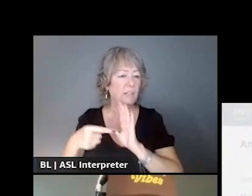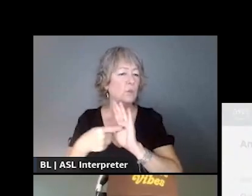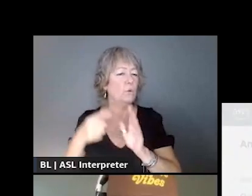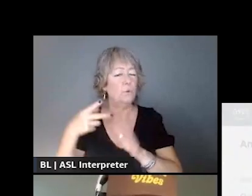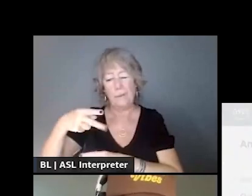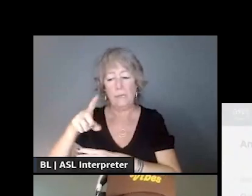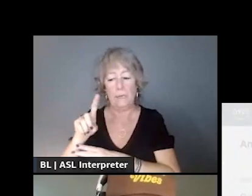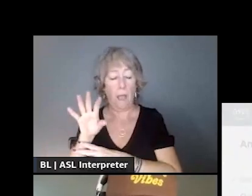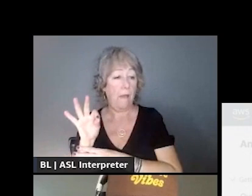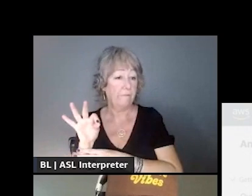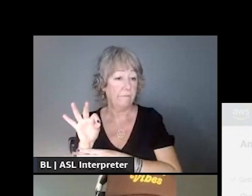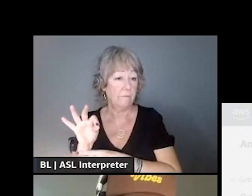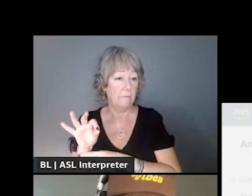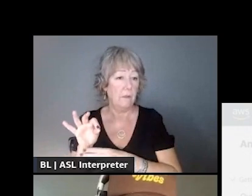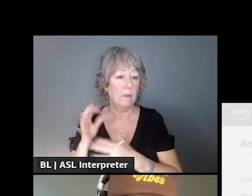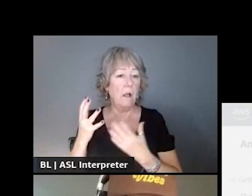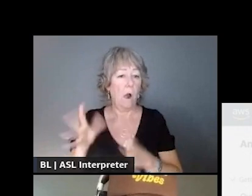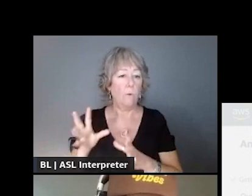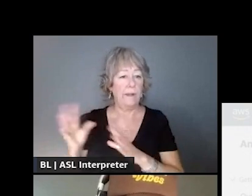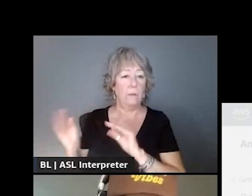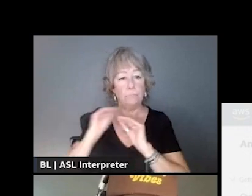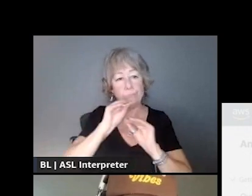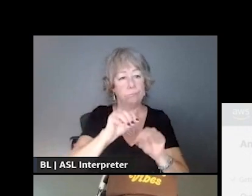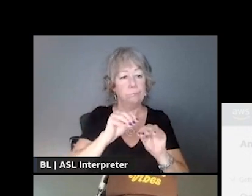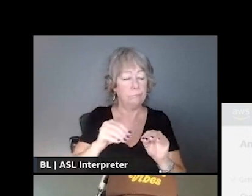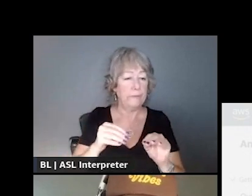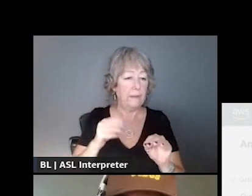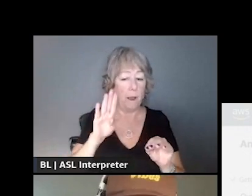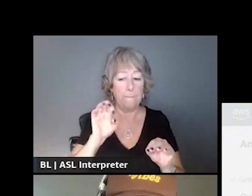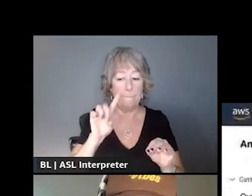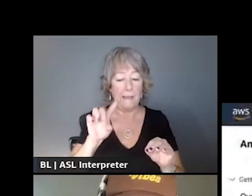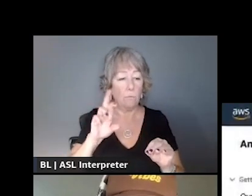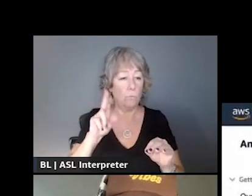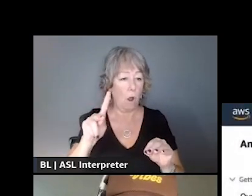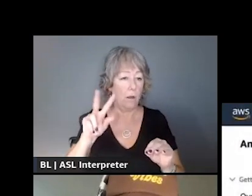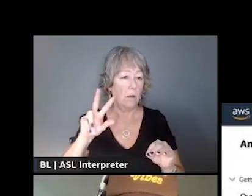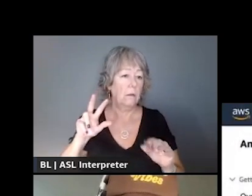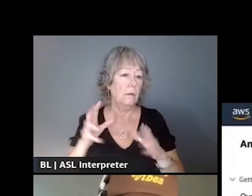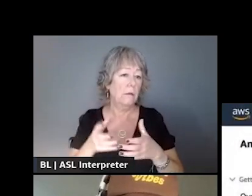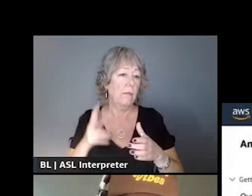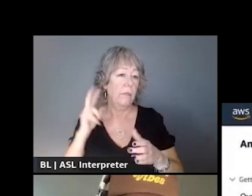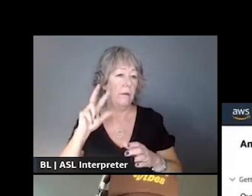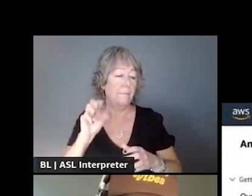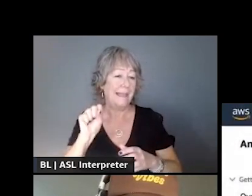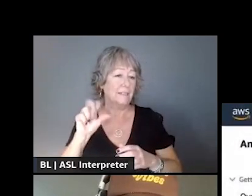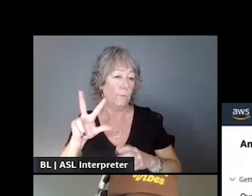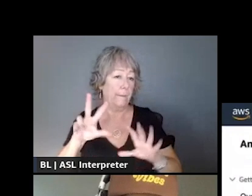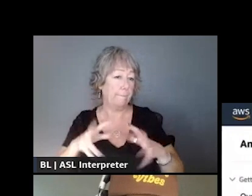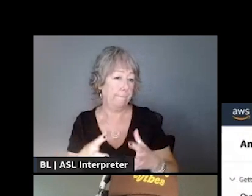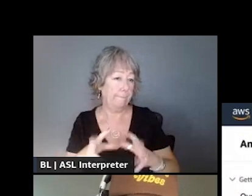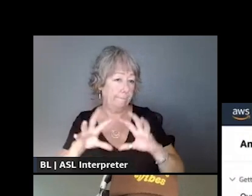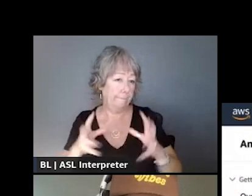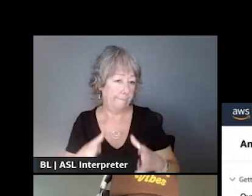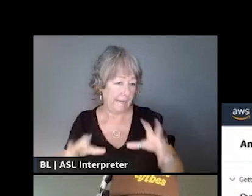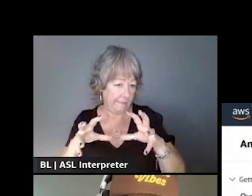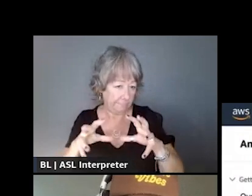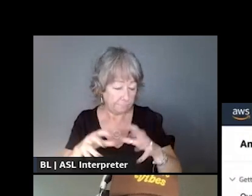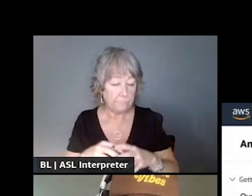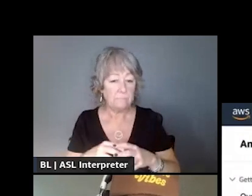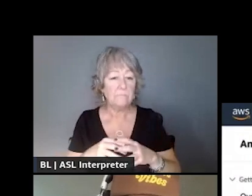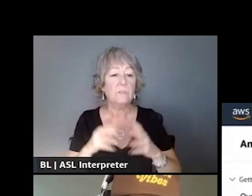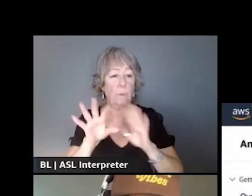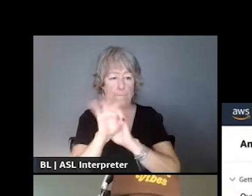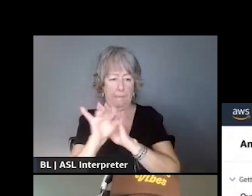showed you, it's already in my Bedrock knowledge base S3 bucket. I'm choosing that. And now